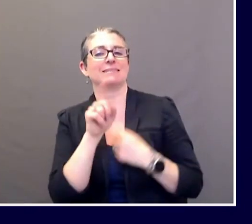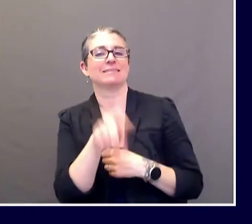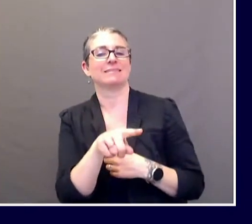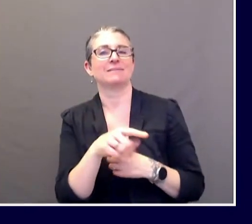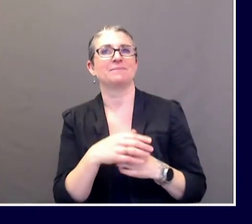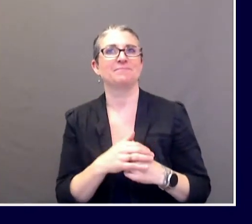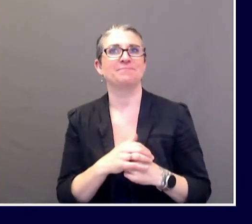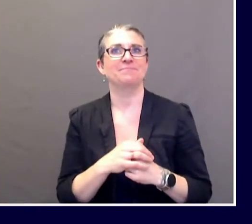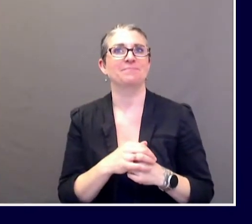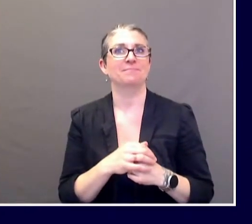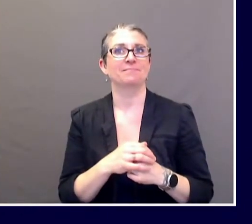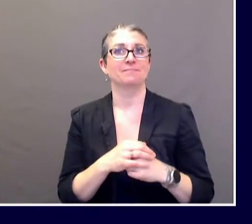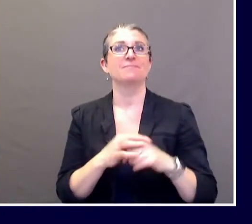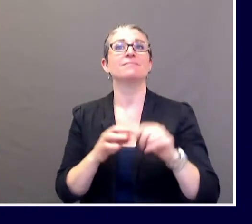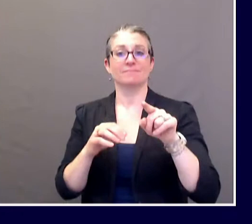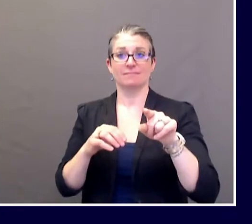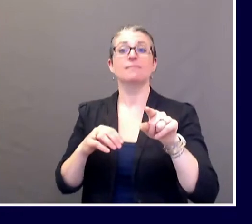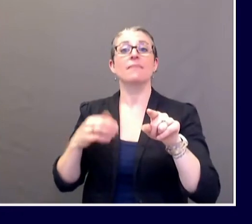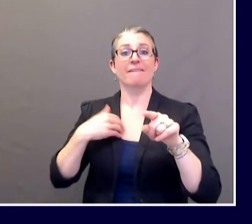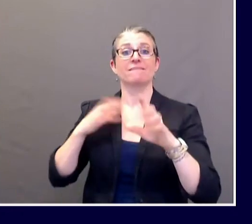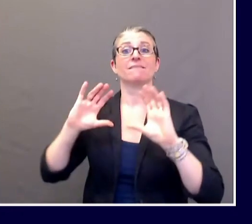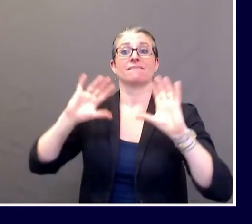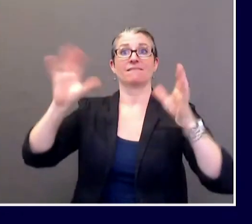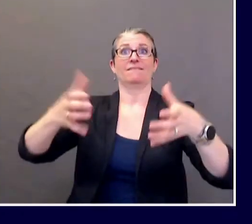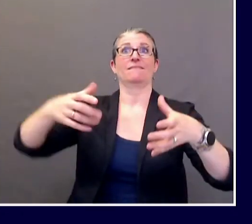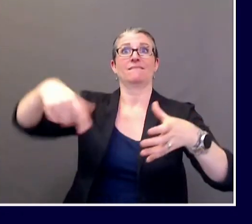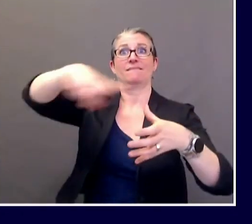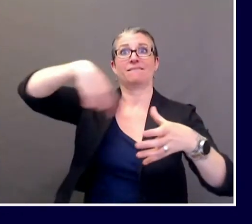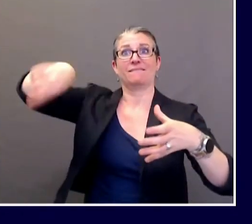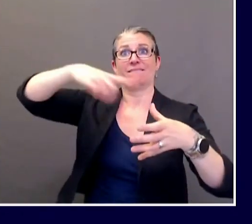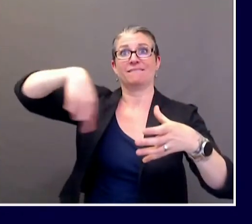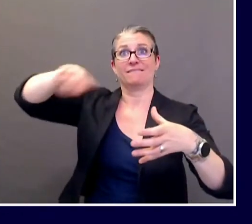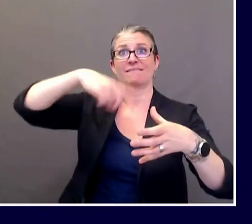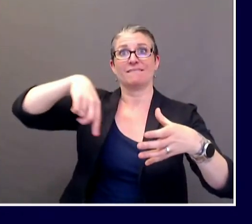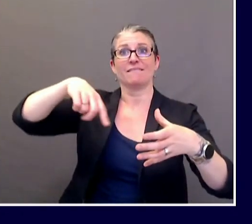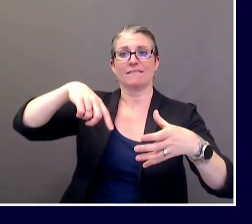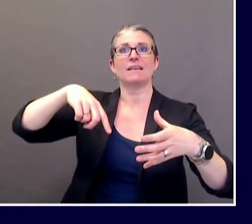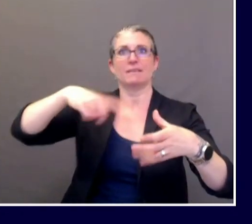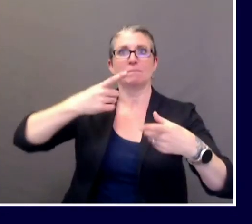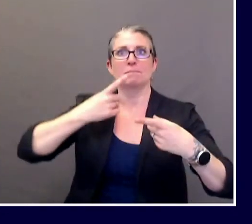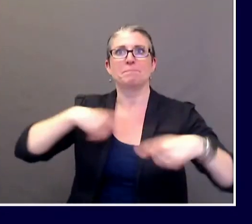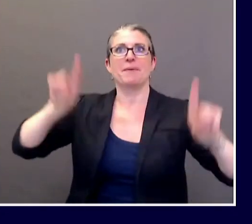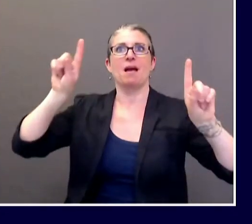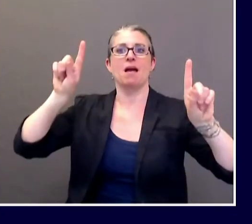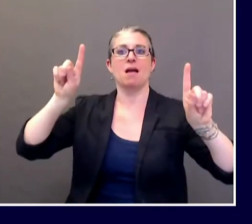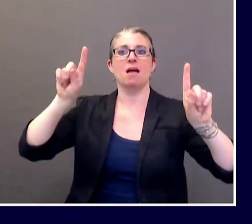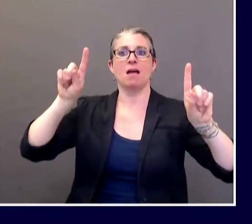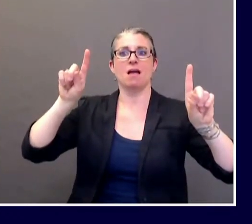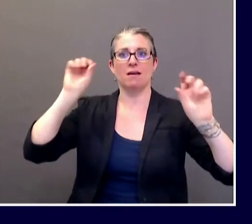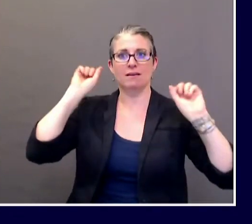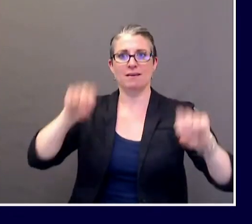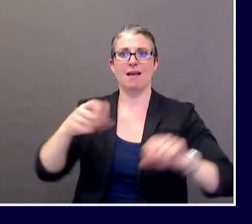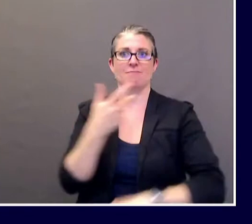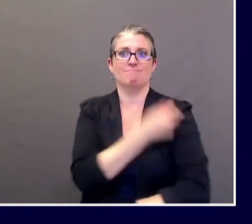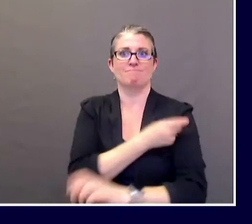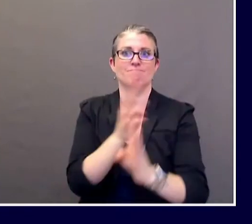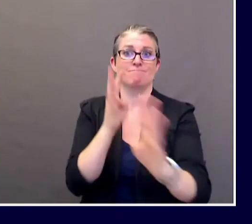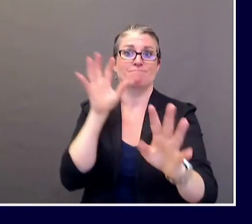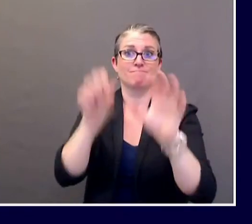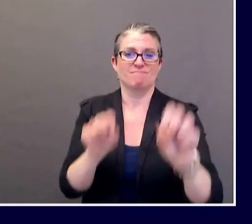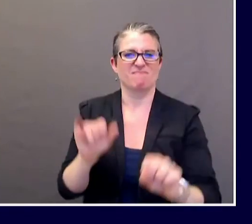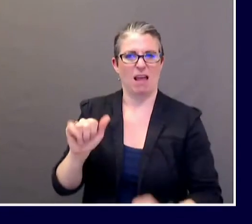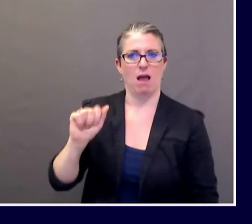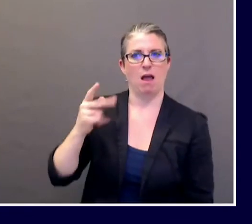for the vaccine starting on April 7th. And what we had noticed was it seems like the decade or age bracket of 40 to